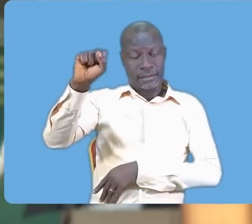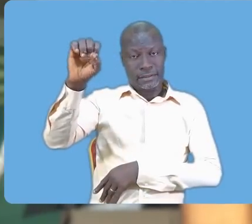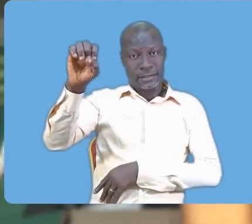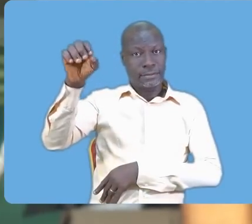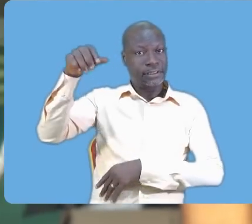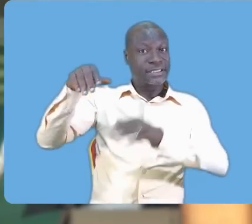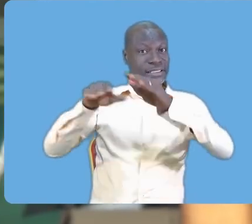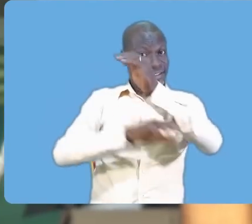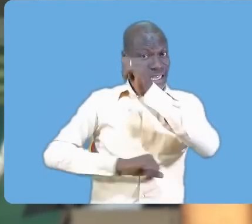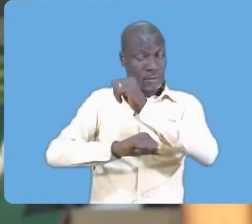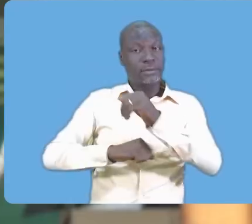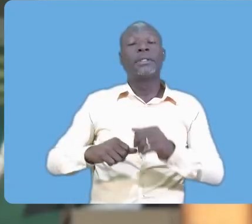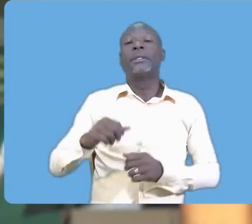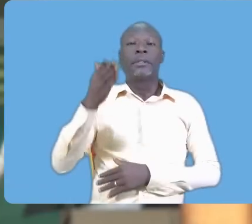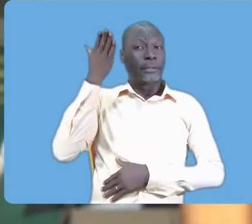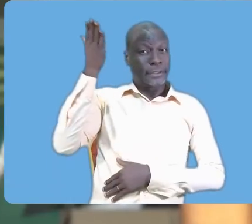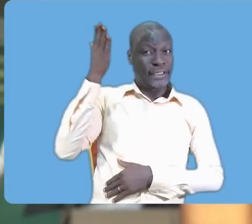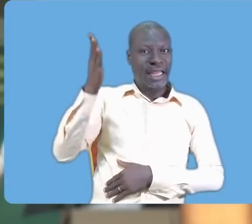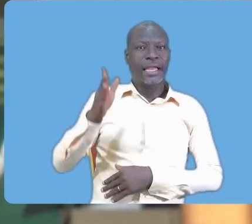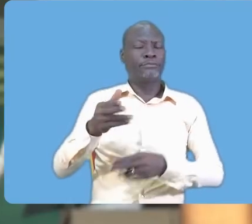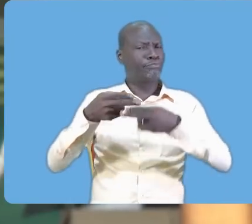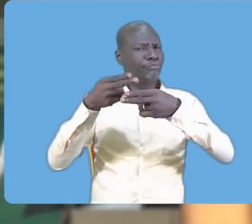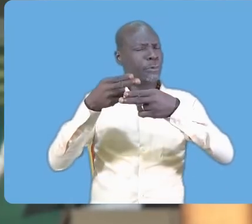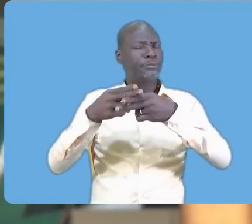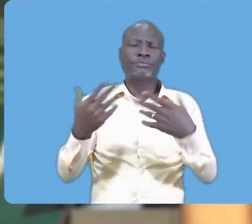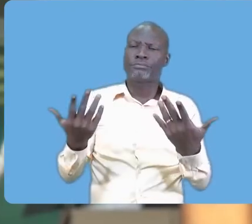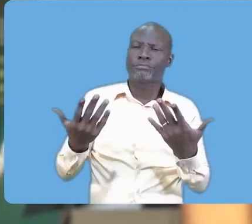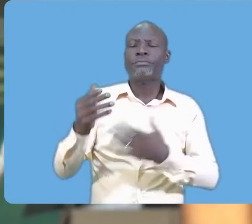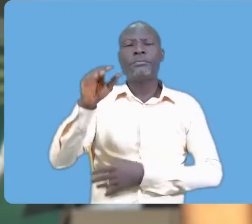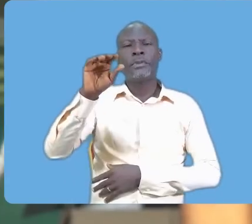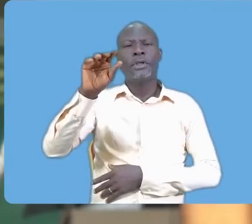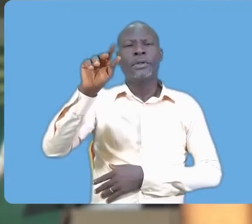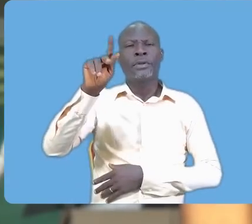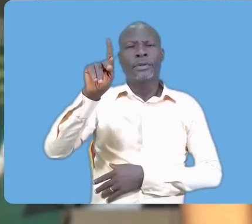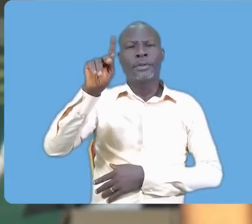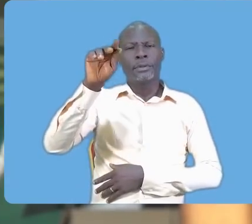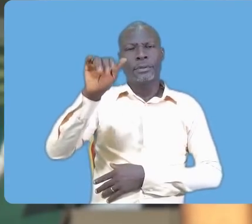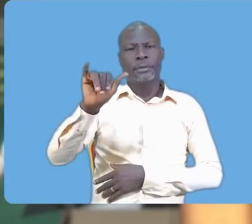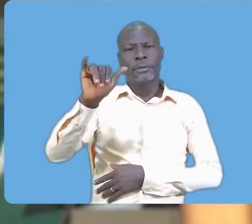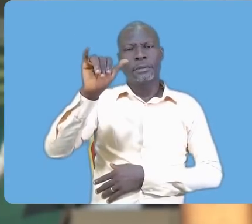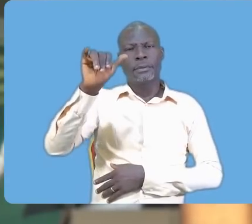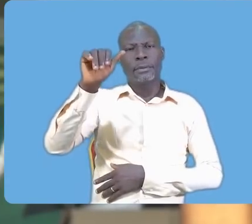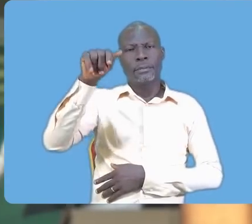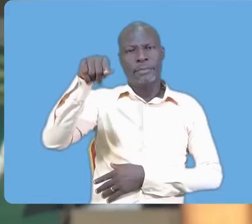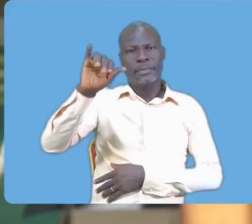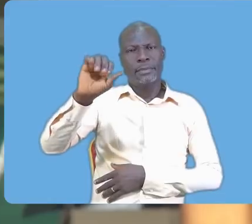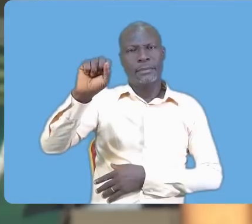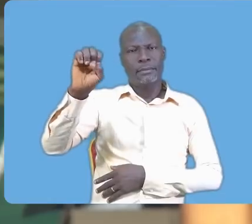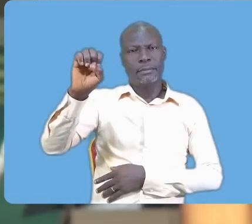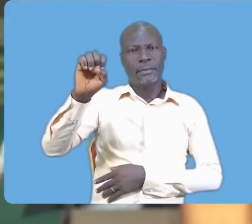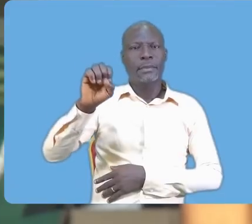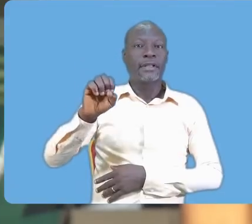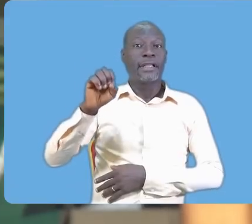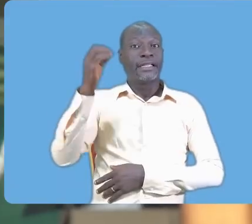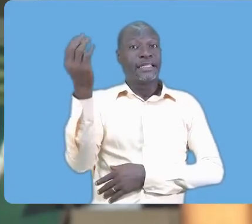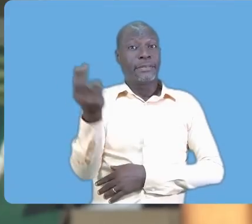no chiapiase. Sir, a year a radi pa. Yawade a ebeno. Ye be too far